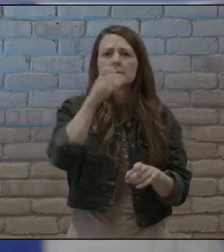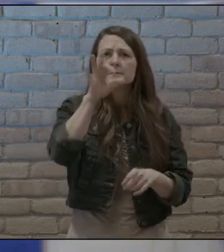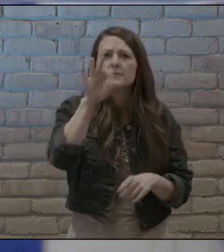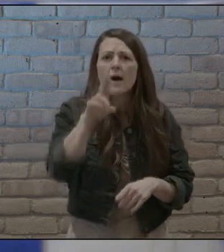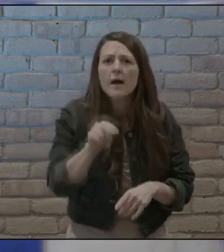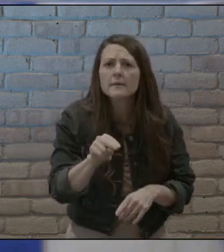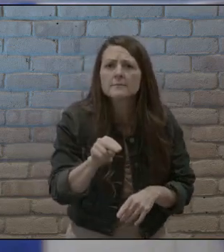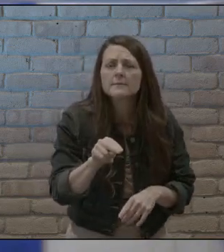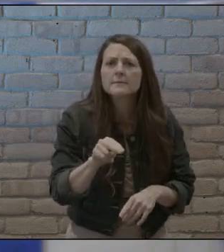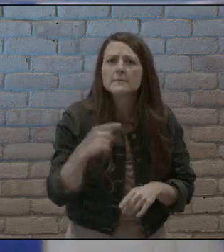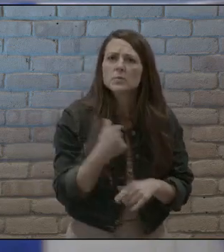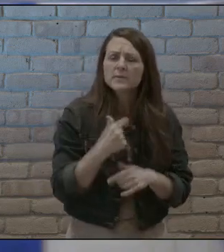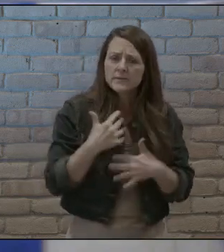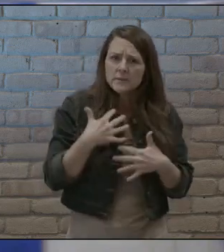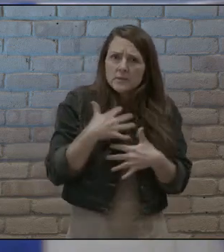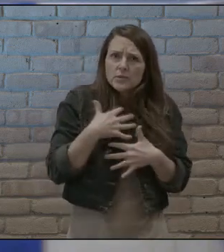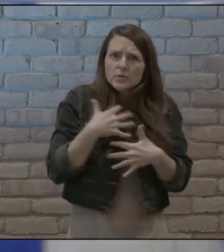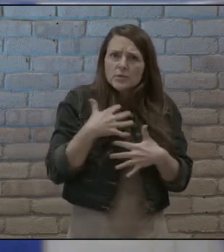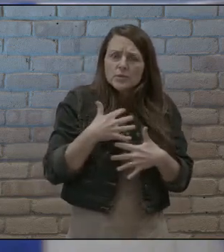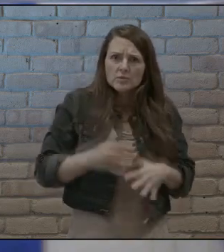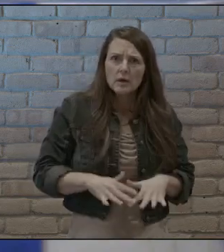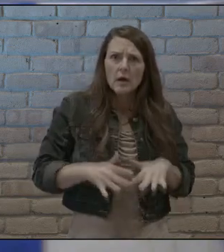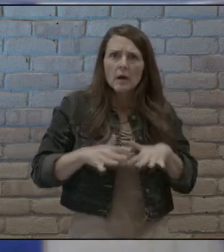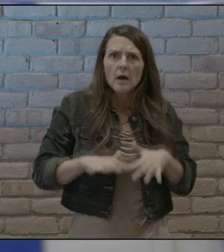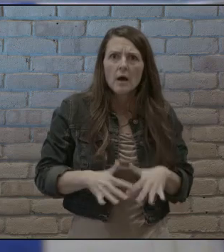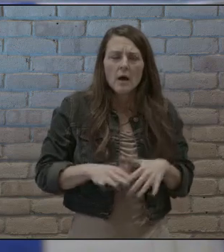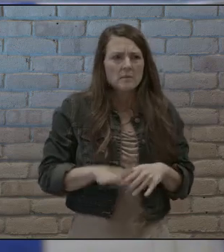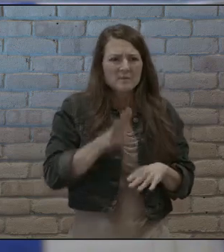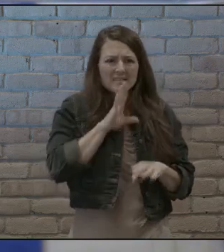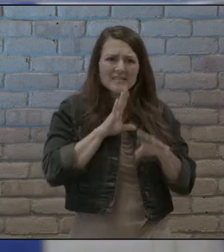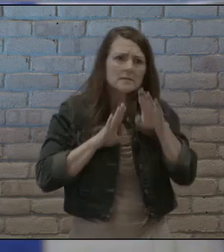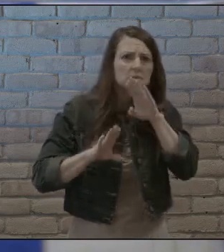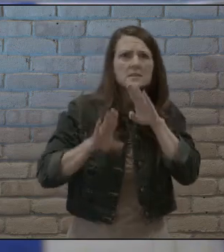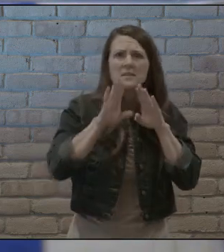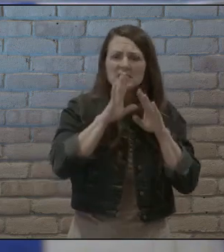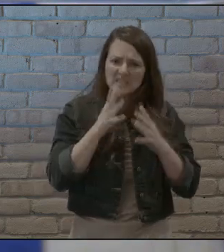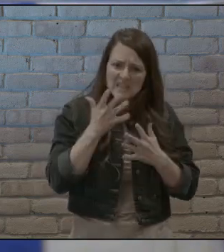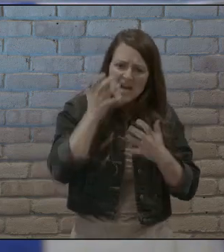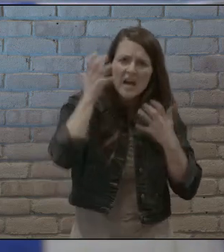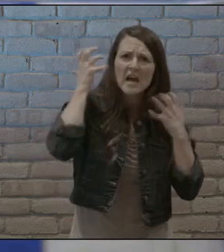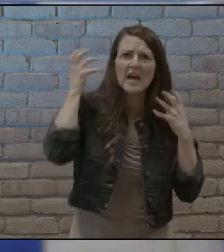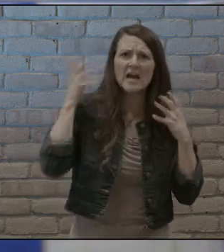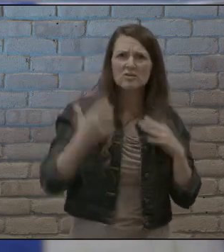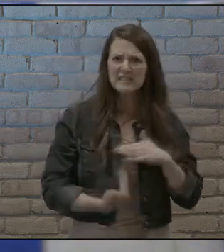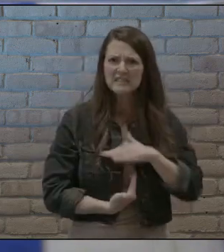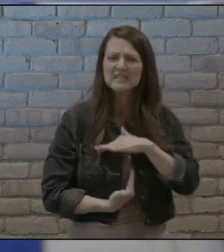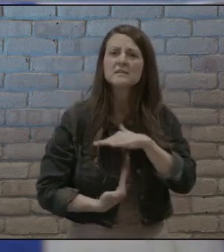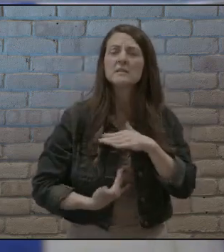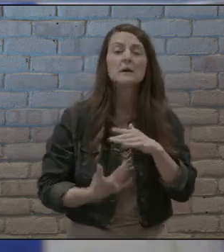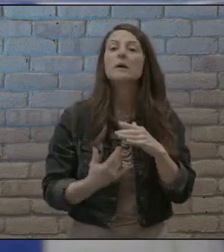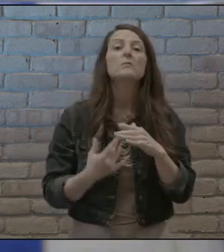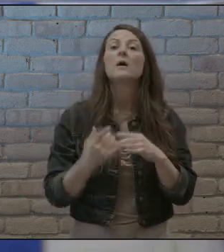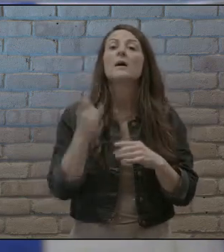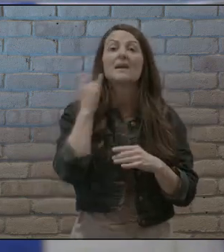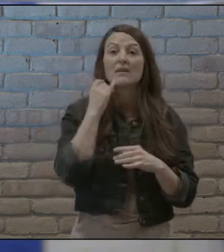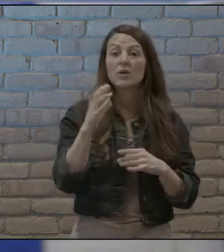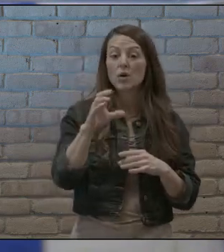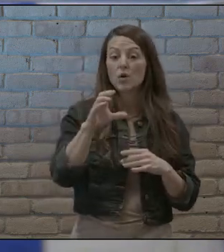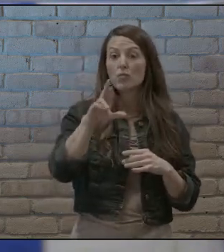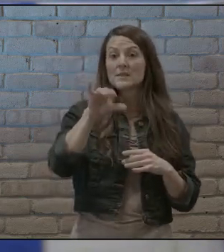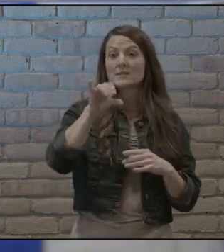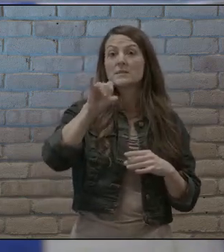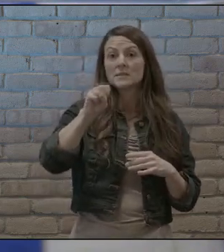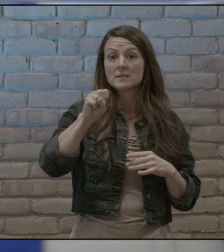us filled with fear. It can leave us frustrated and angry. But when crisis comes, we are anything